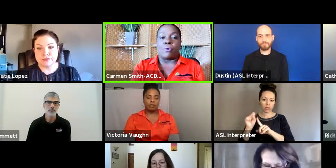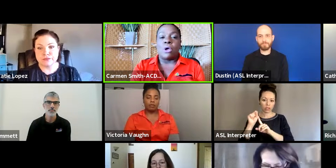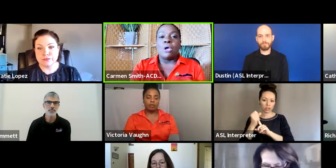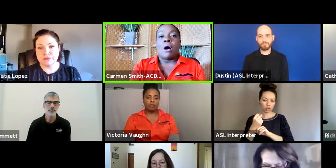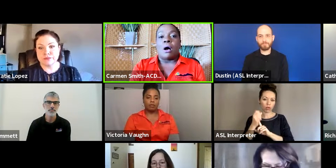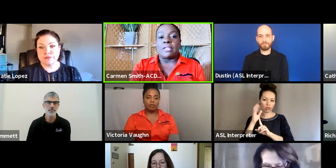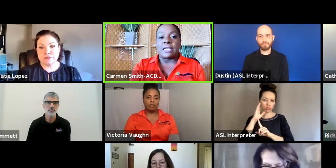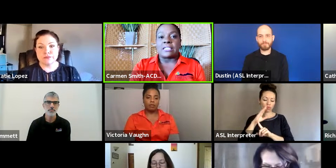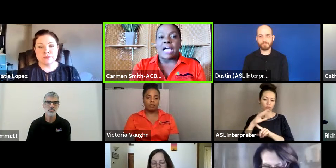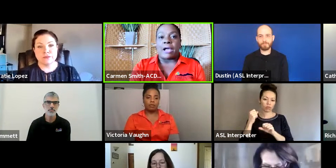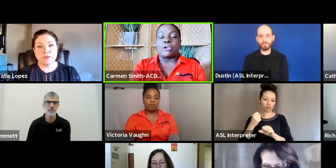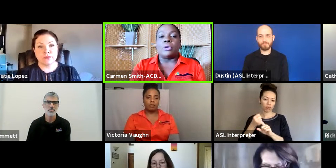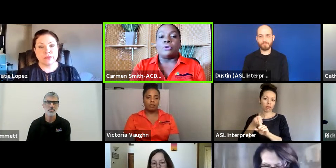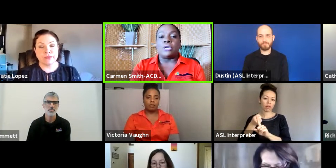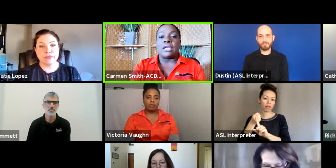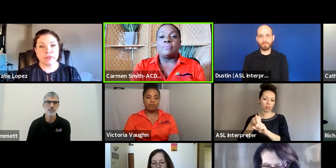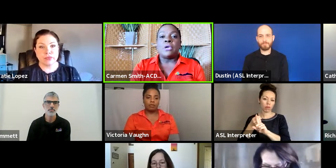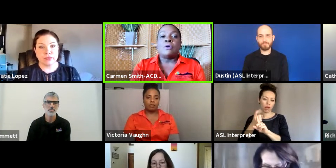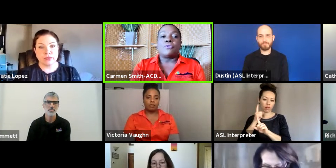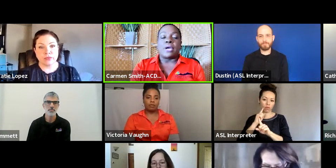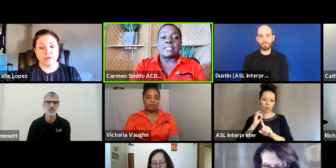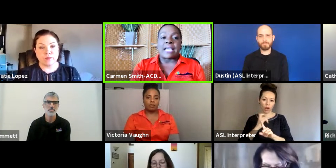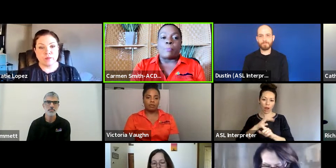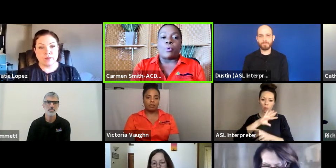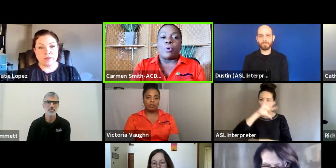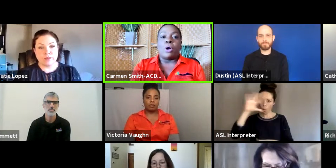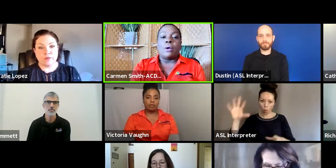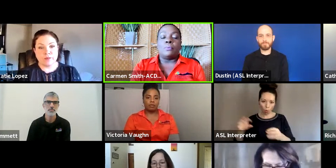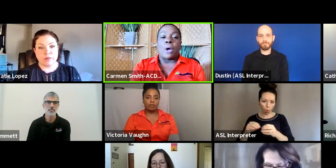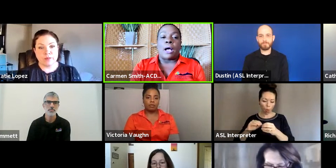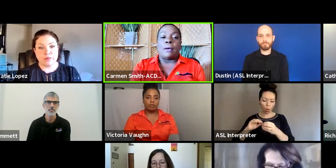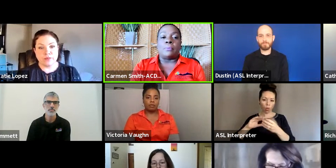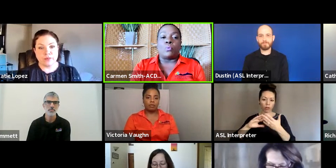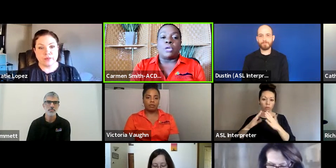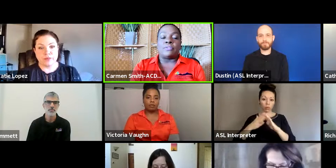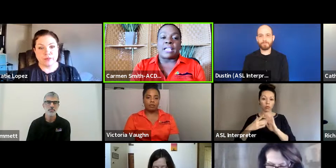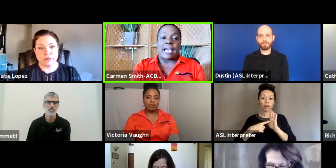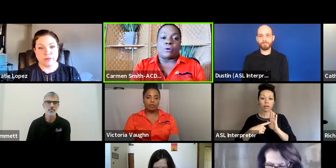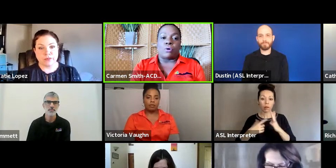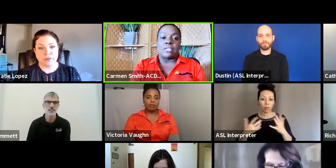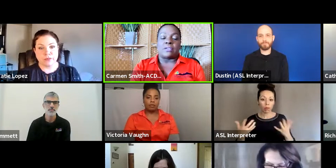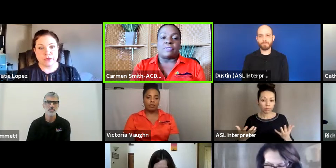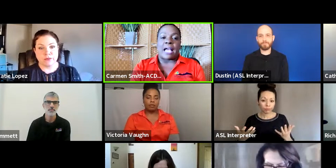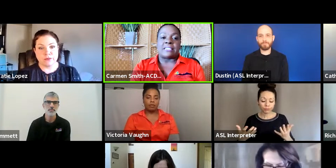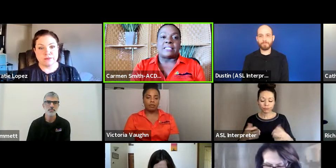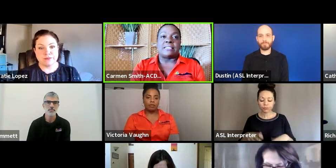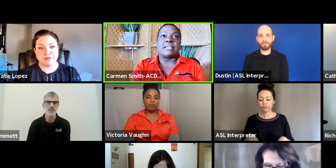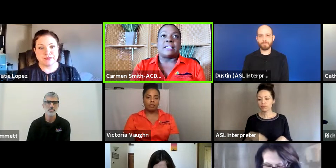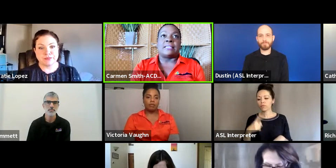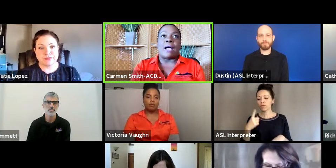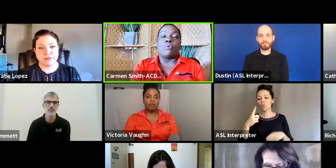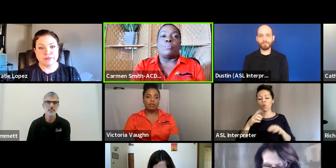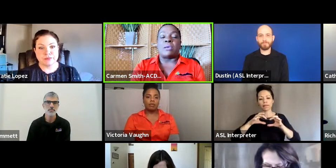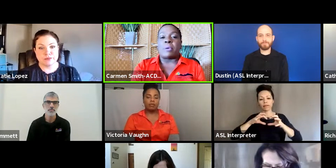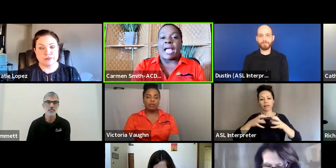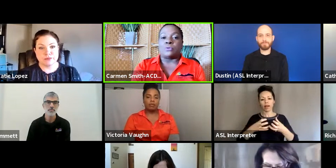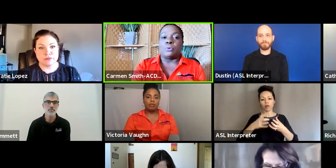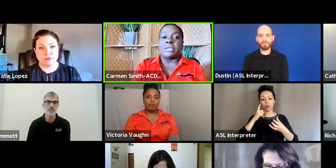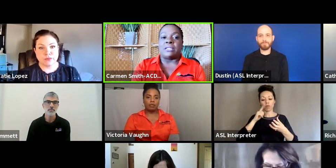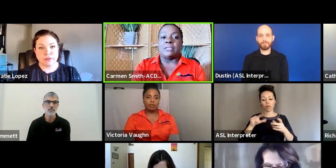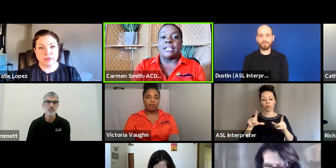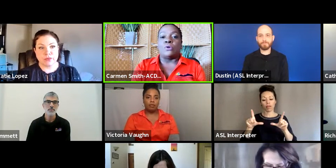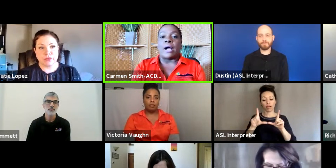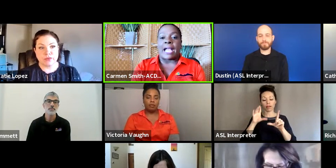really impactful on the entire community. For example, one of the categories of licensing that will